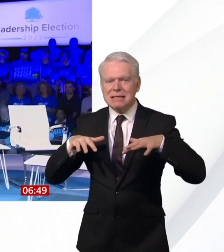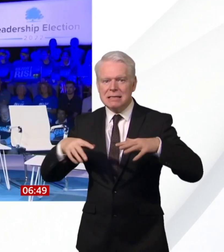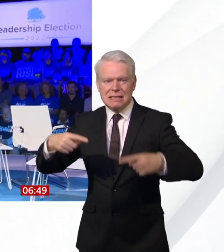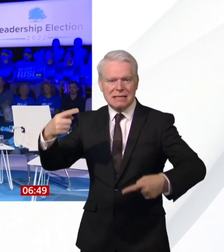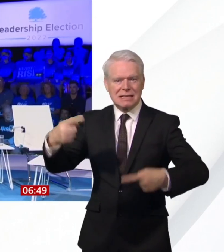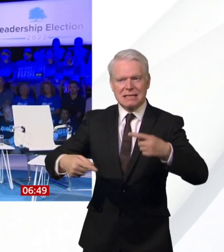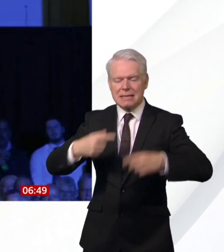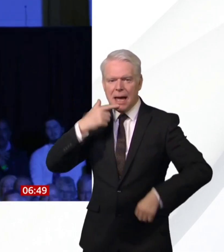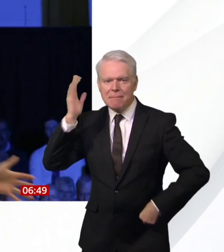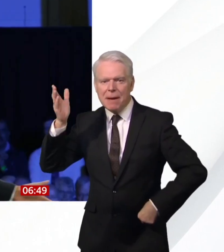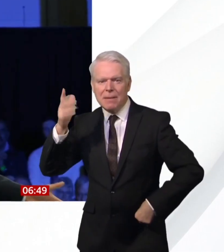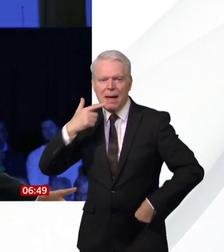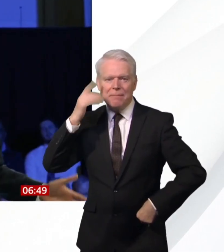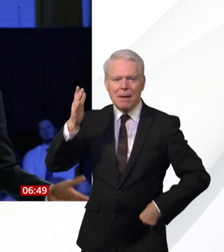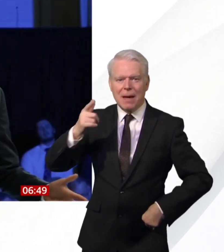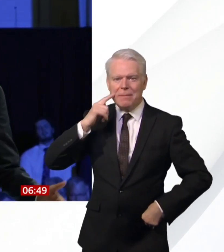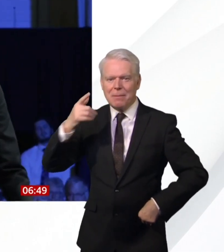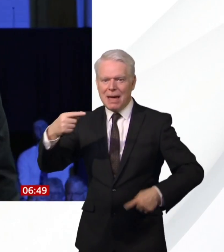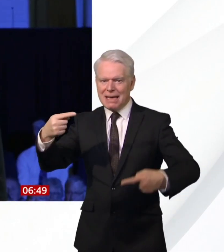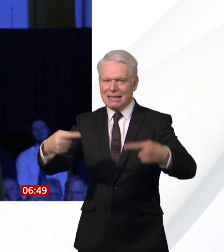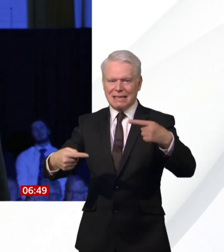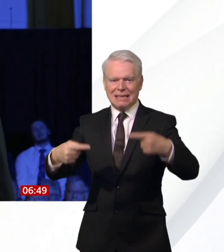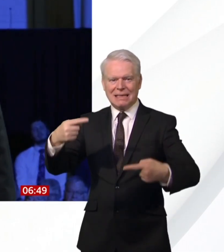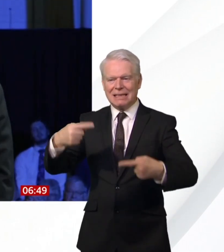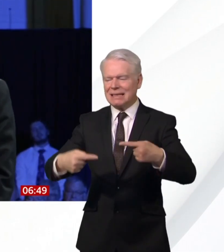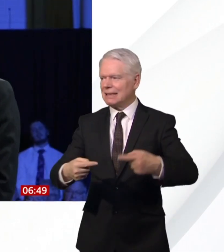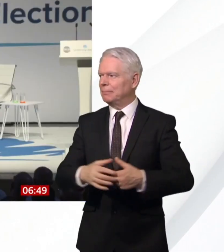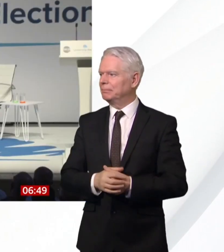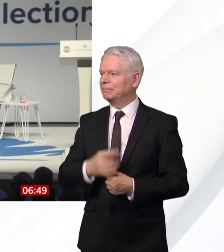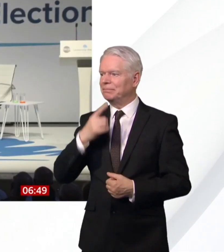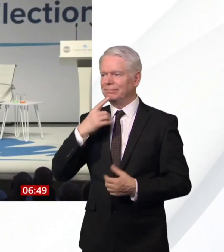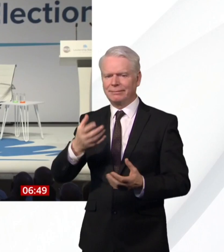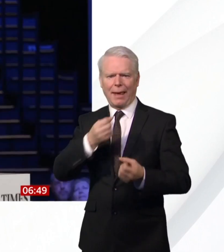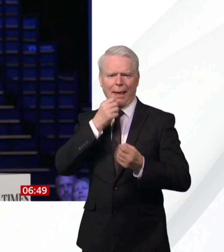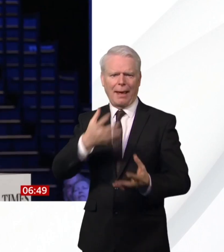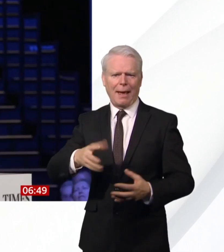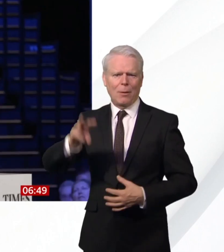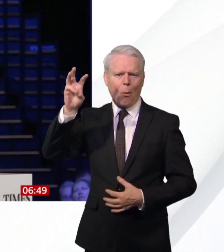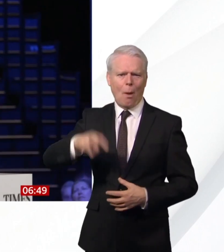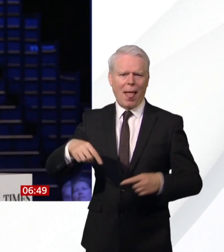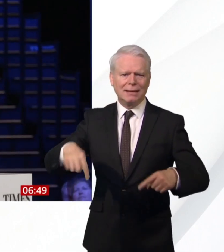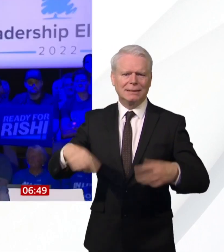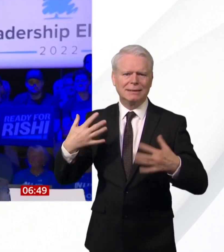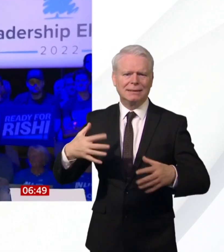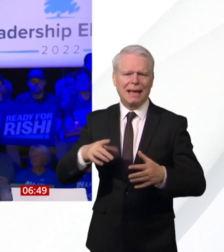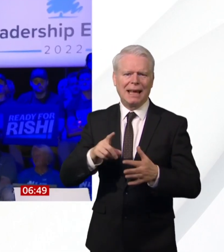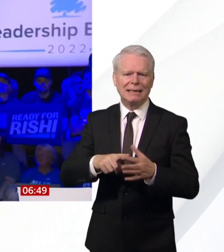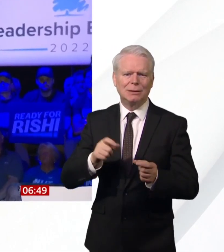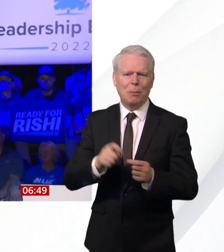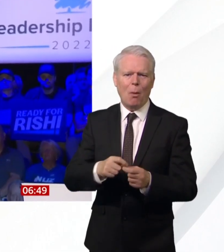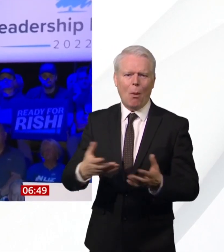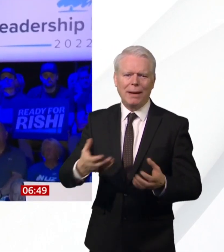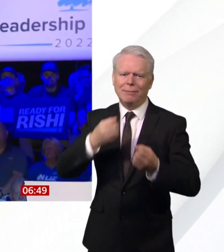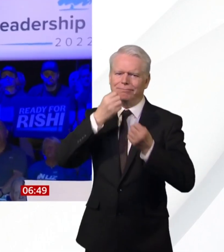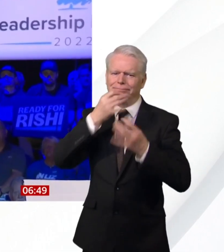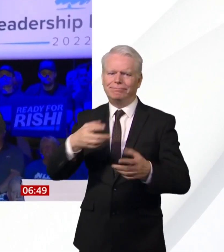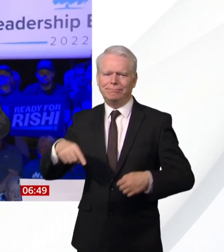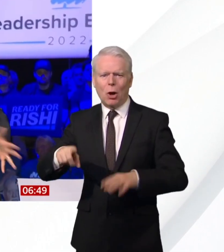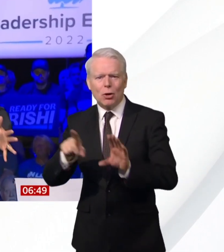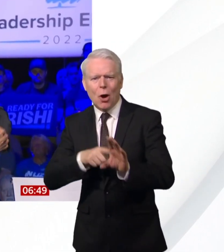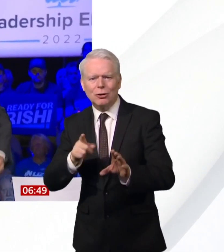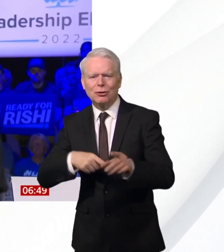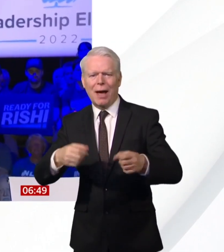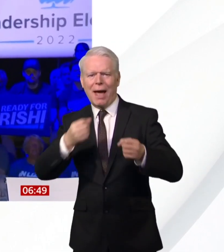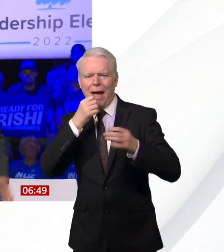Wales, in Eastbourne. Fantastic to be here in Yorkshire. In Darlington, in Birmingham. In fact, it's fantastic to be out and about across